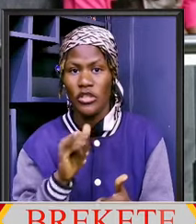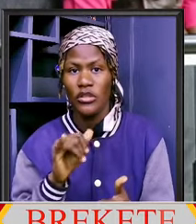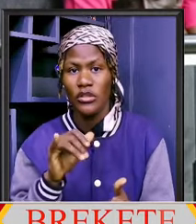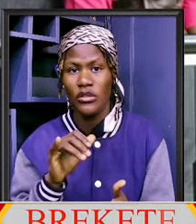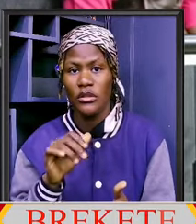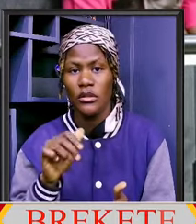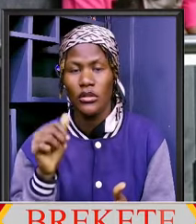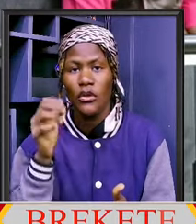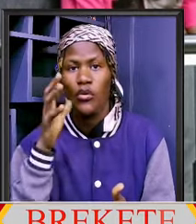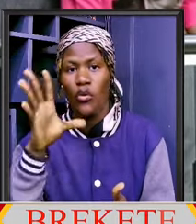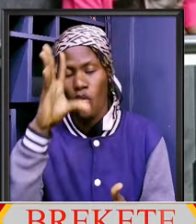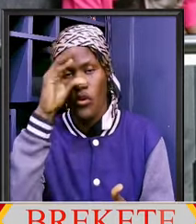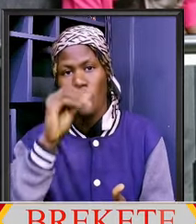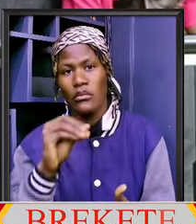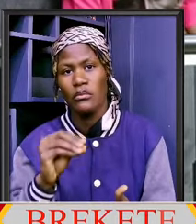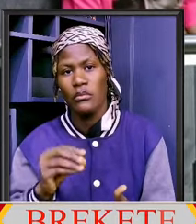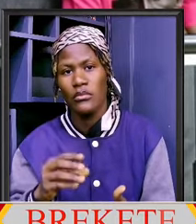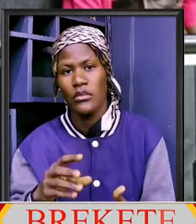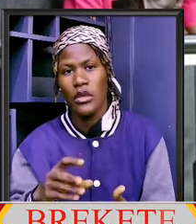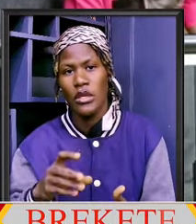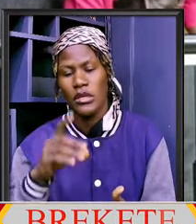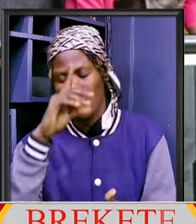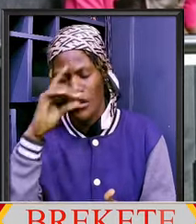woman that lived and sacrificed her life for